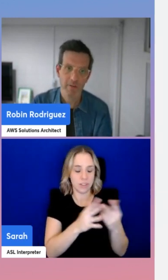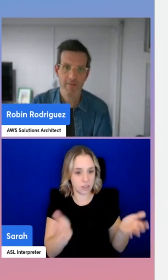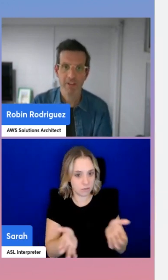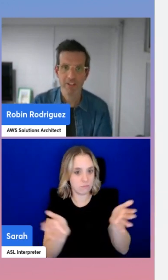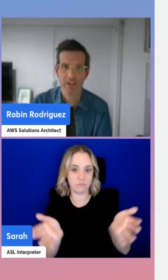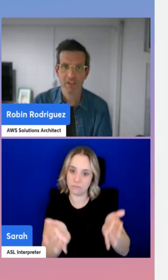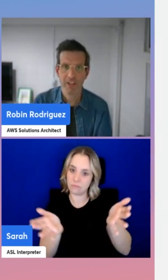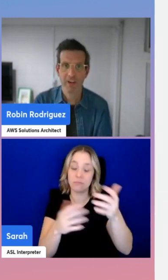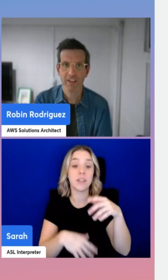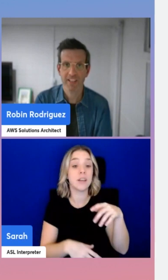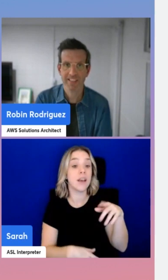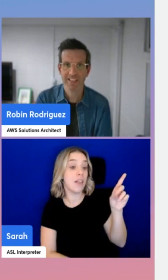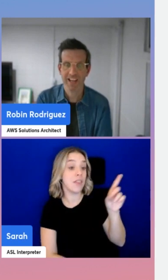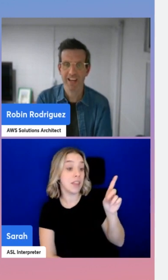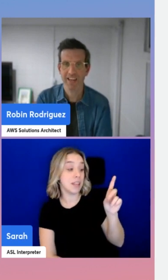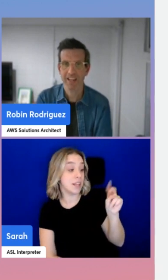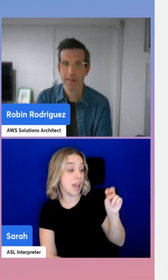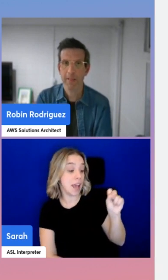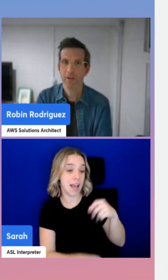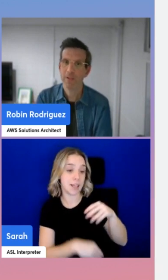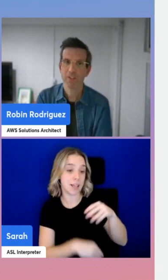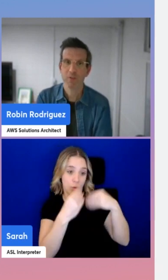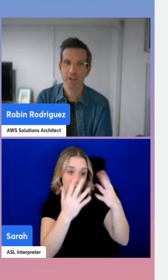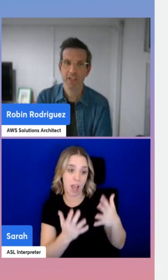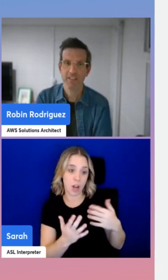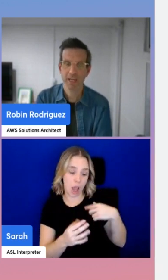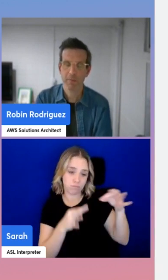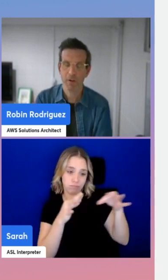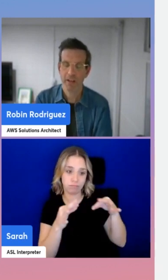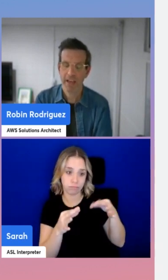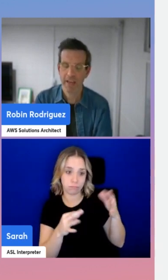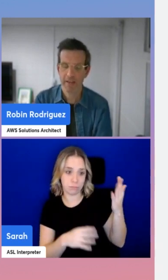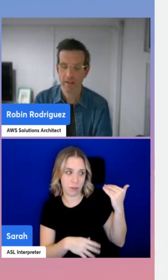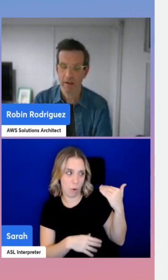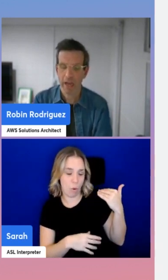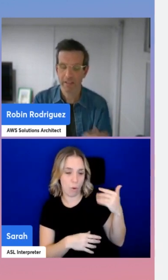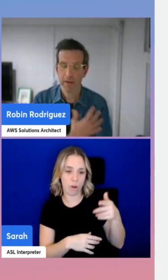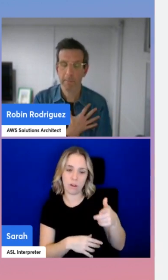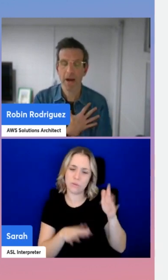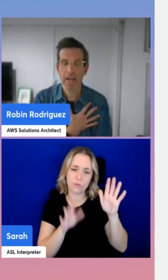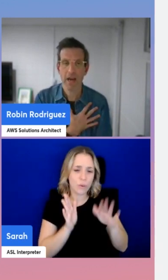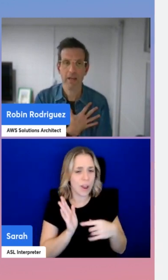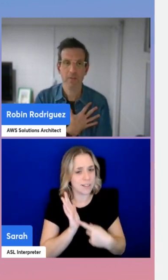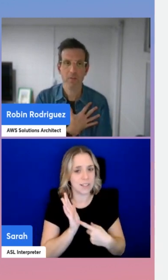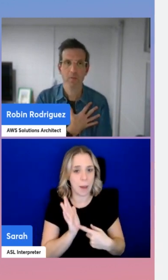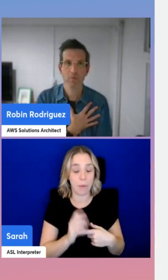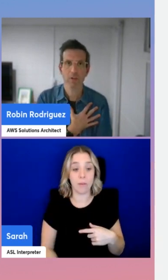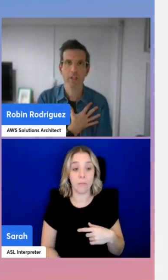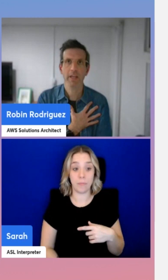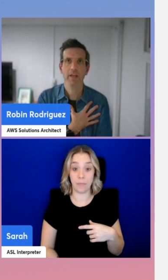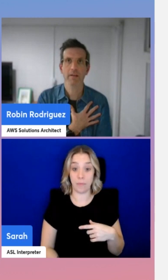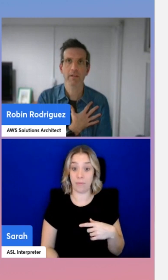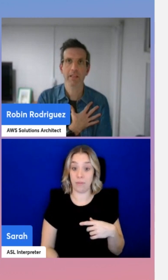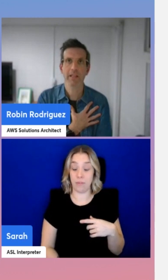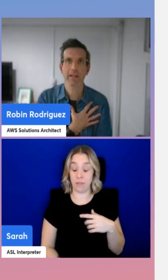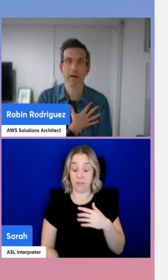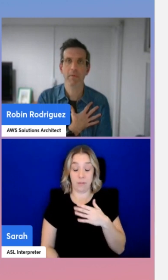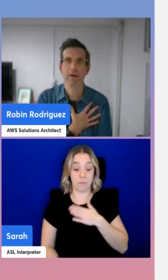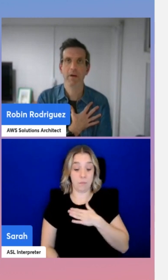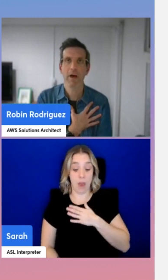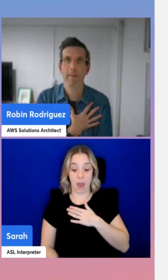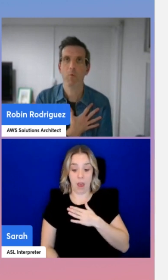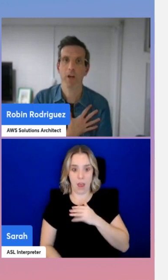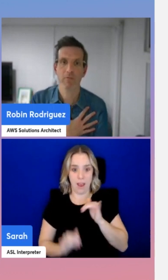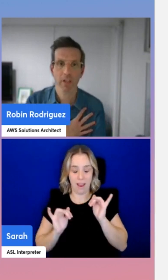that I referenced earlier on this slide is a great example. And I say my eyes really lit